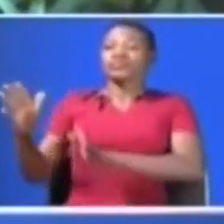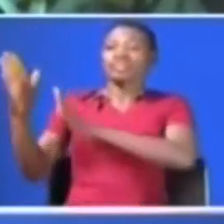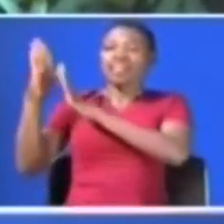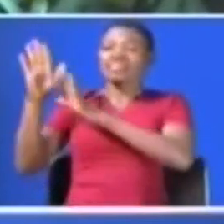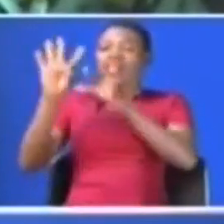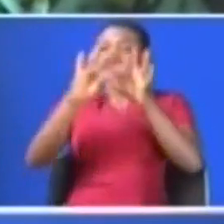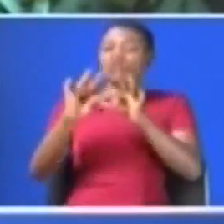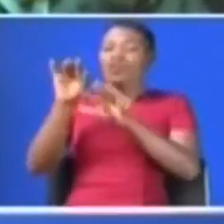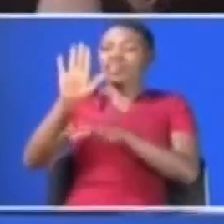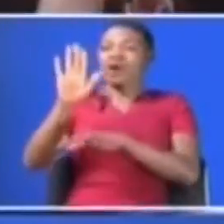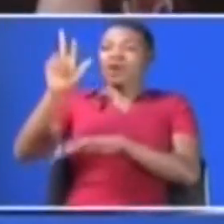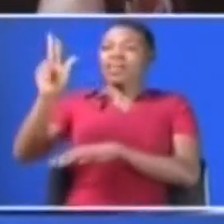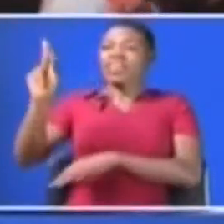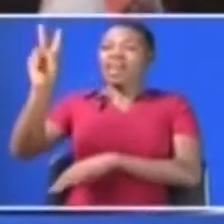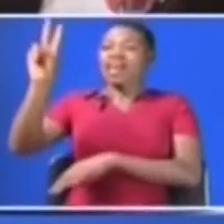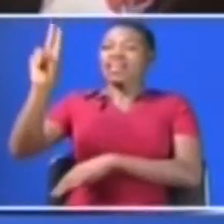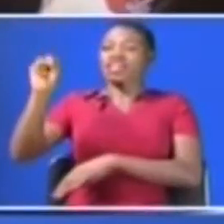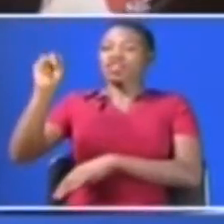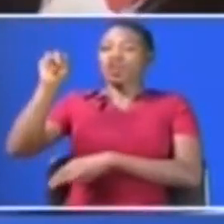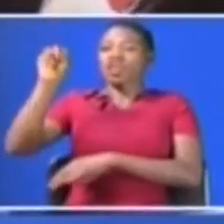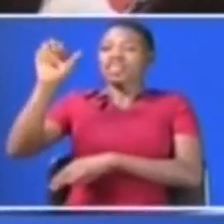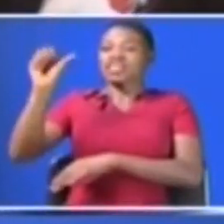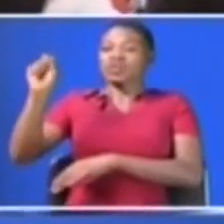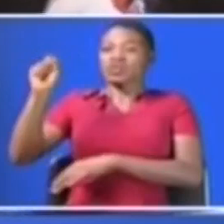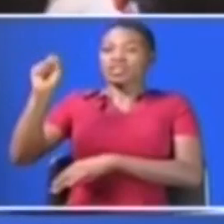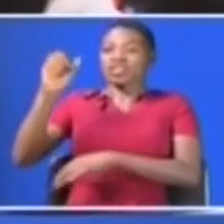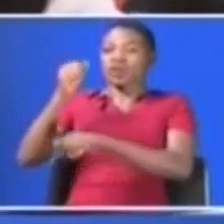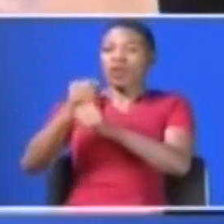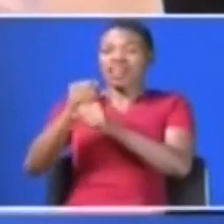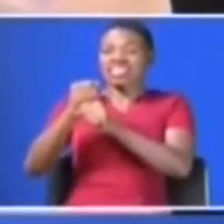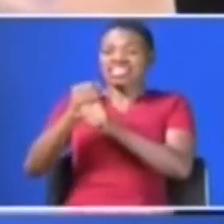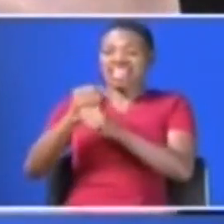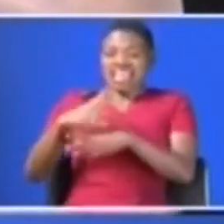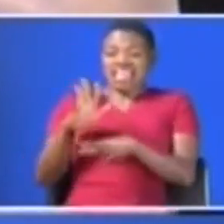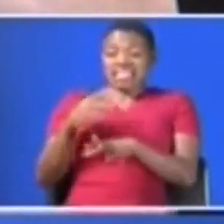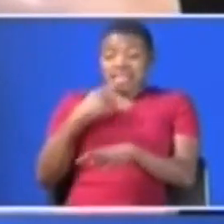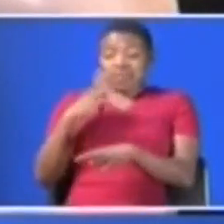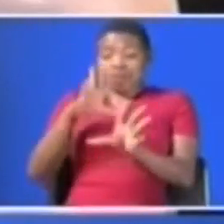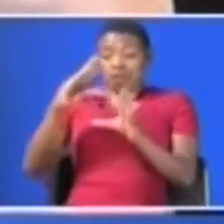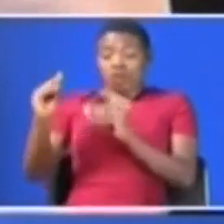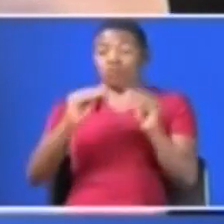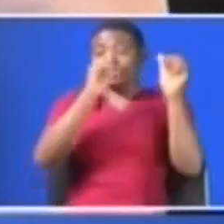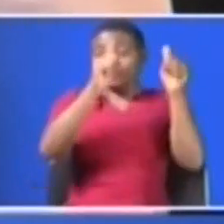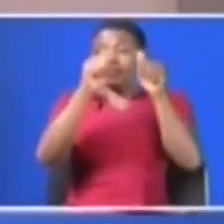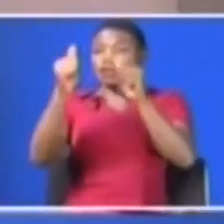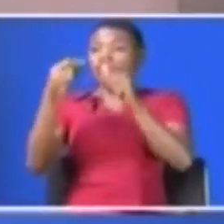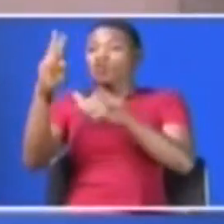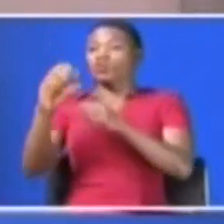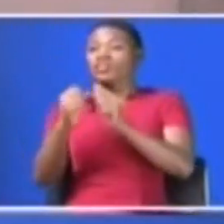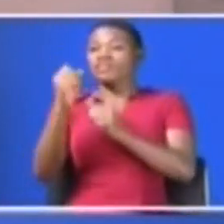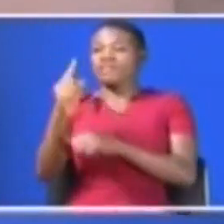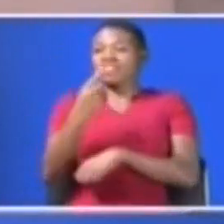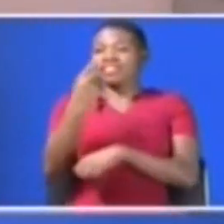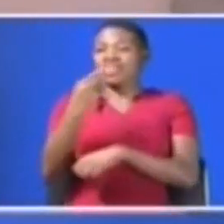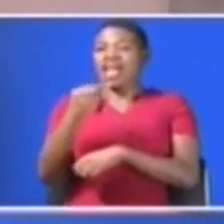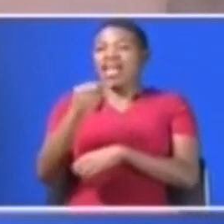union, the Kenya National Private Security Workers, have threatened to go on strike come 21st June 2019, should their